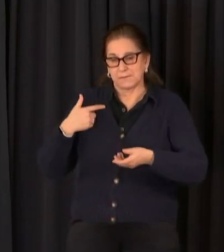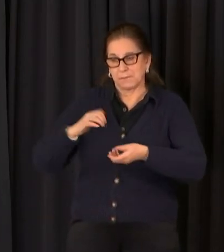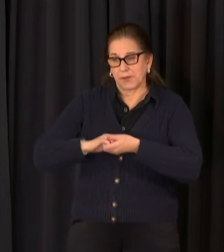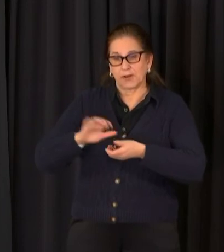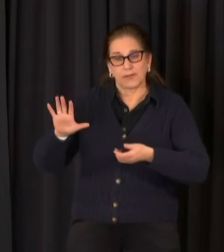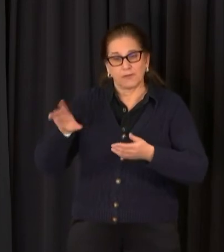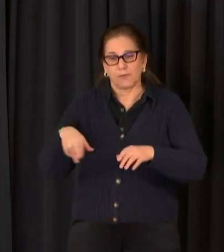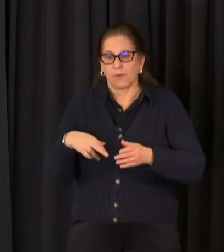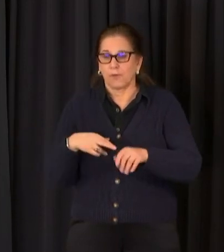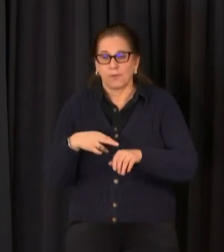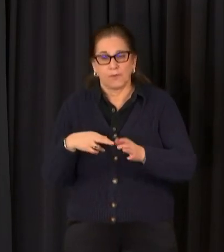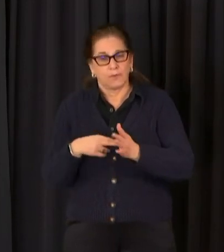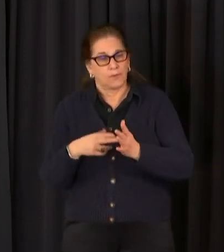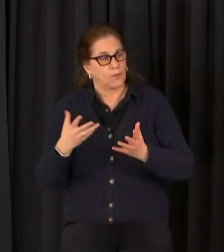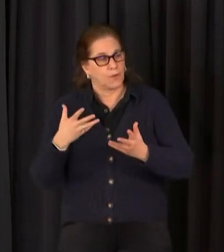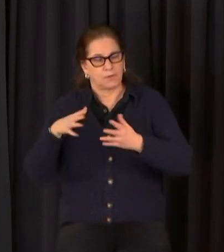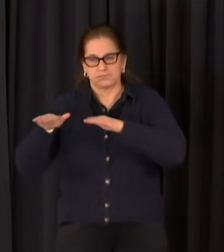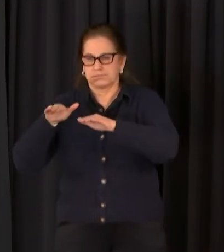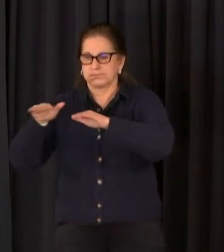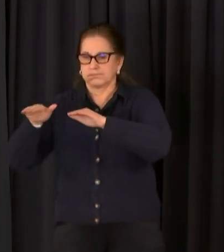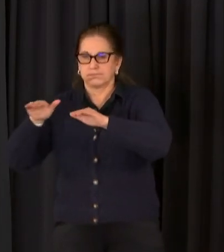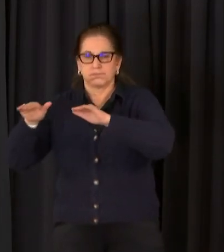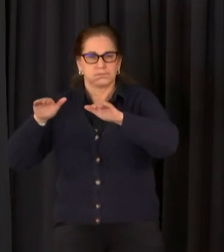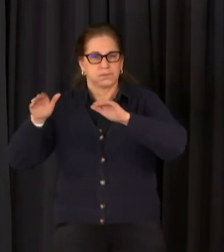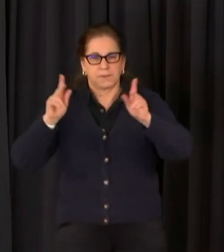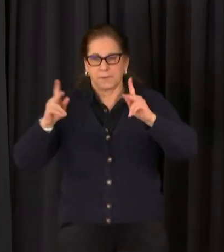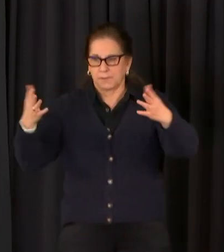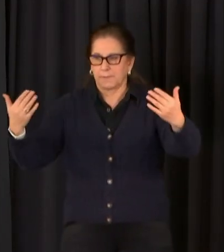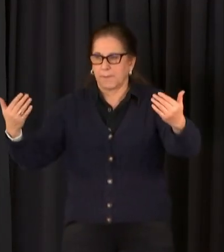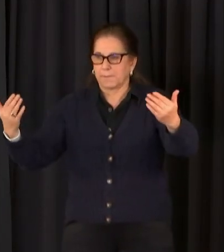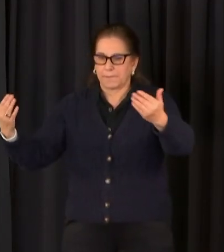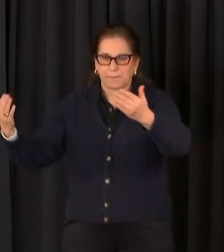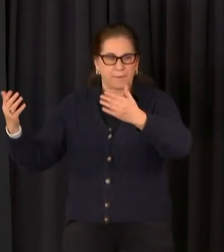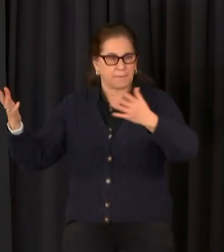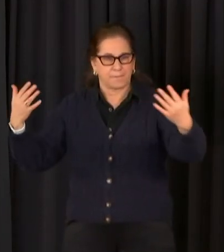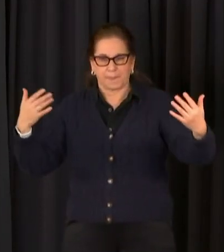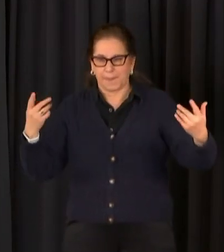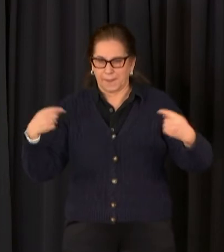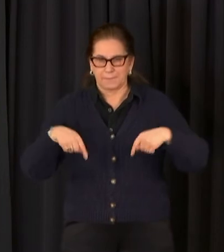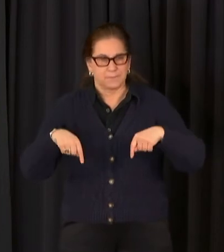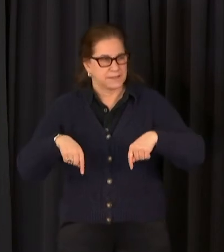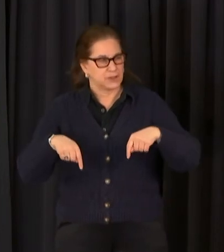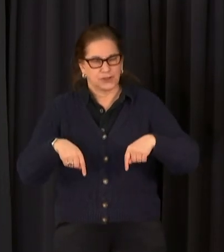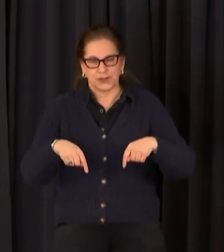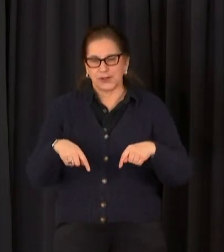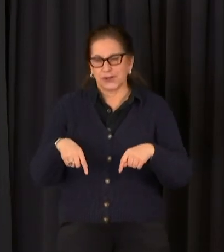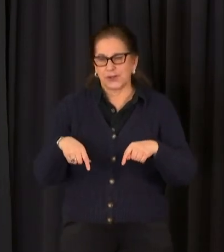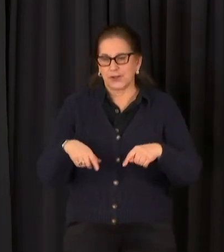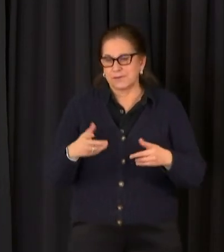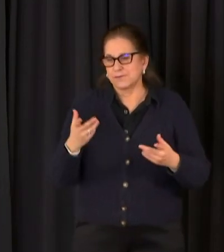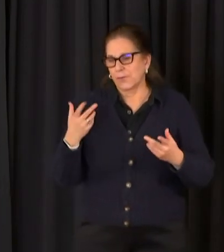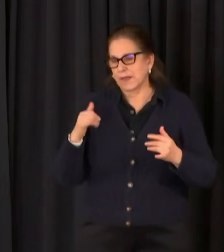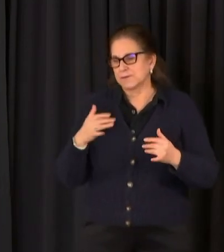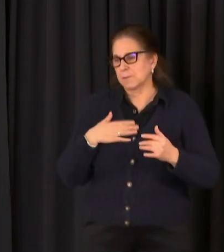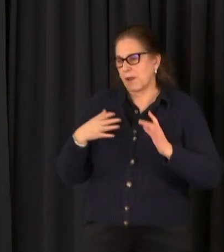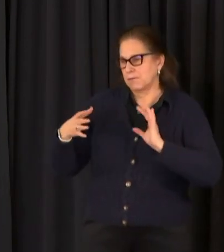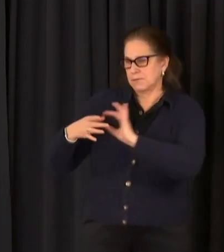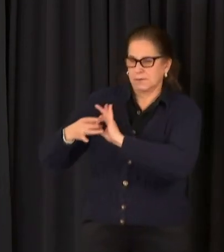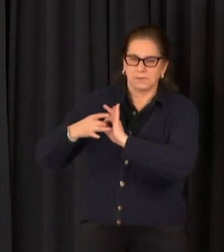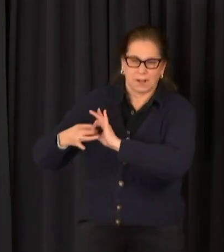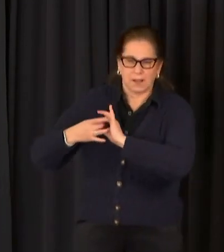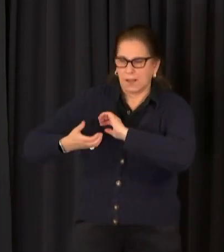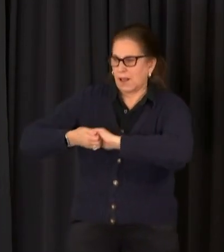do outreach to their congregants and also to the neighboring community. So again, focusing on